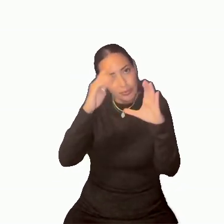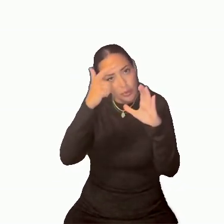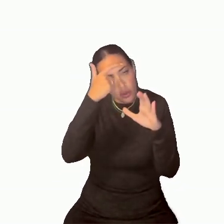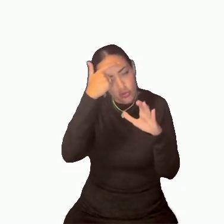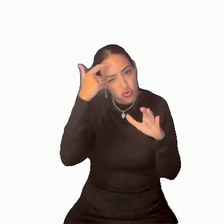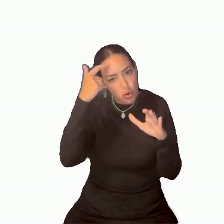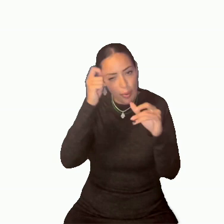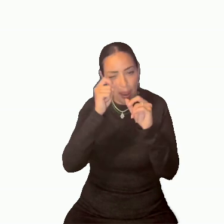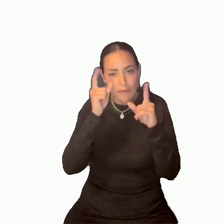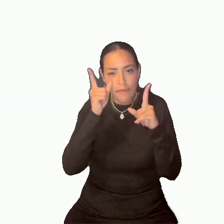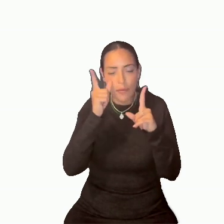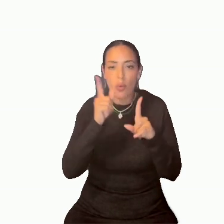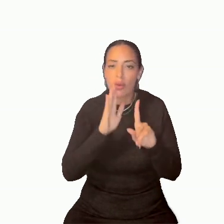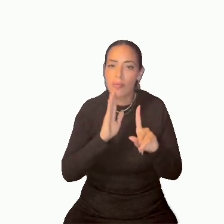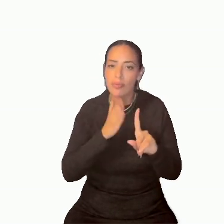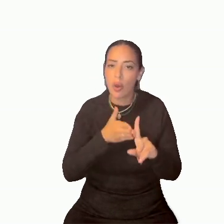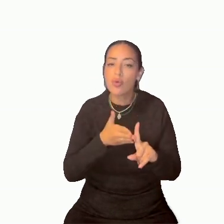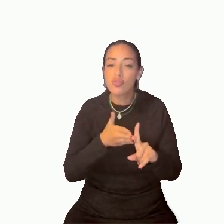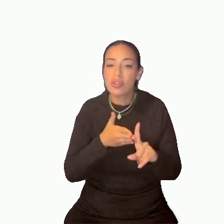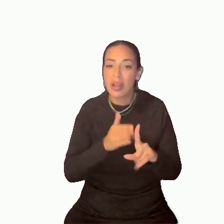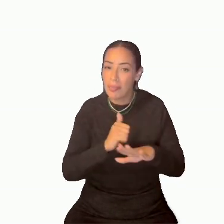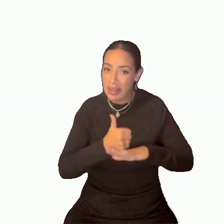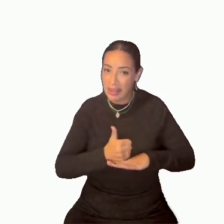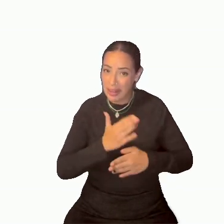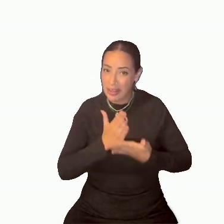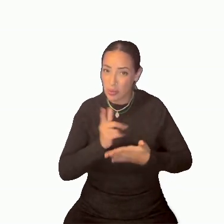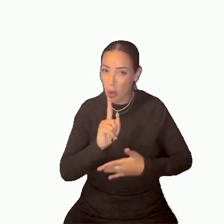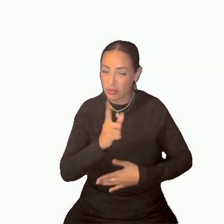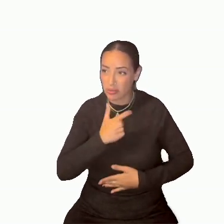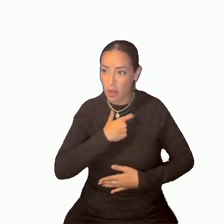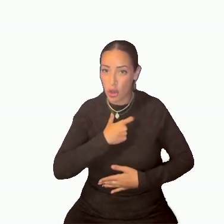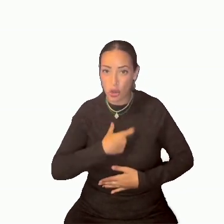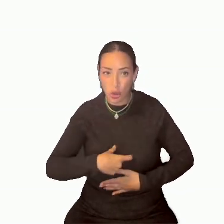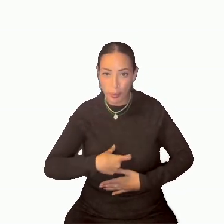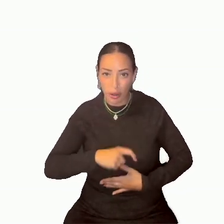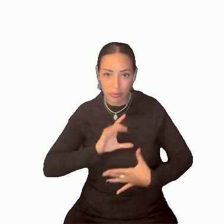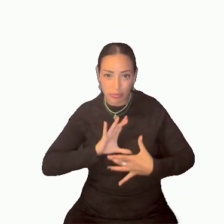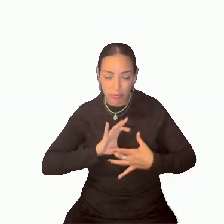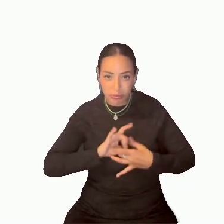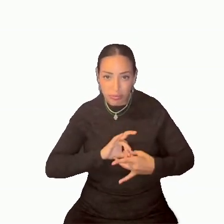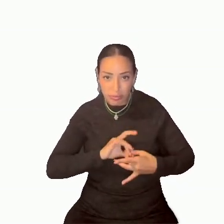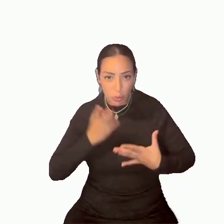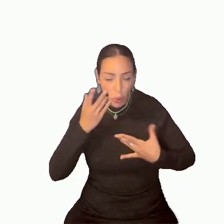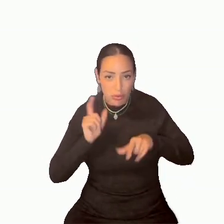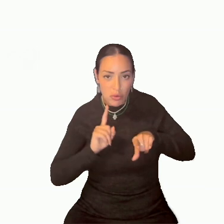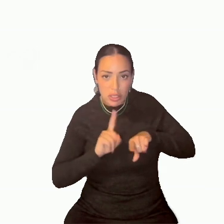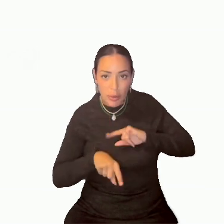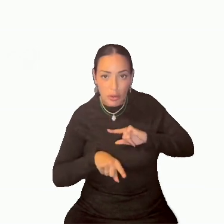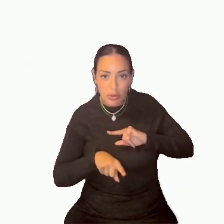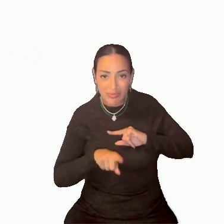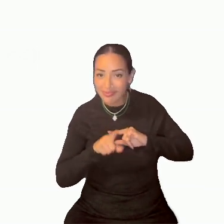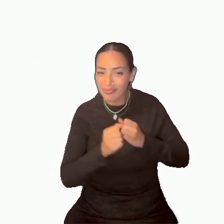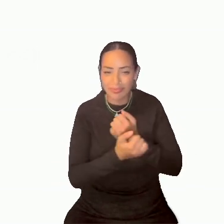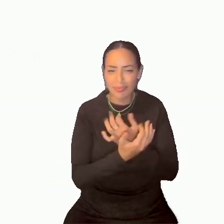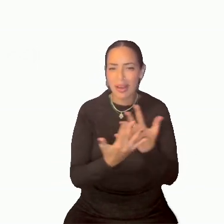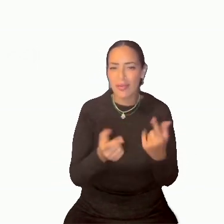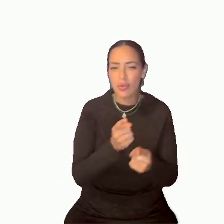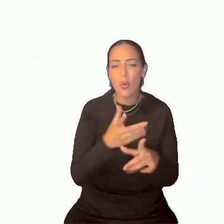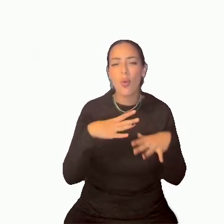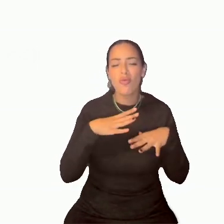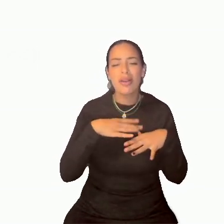trauma-informed approach, at its most basic, is simply about being human in our response. And so many of you will already